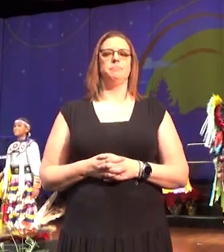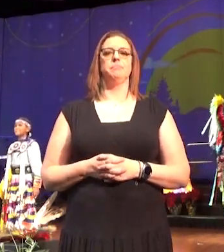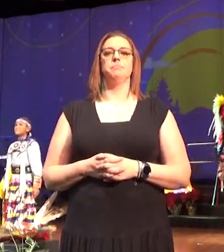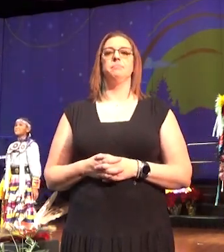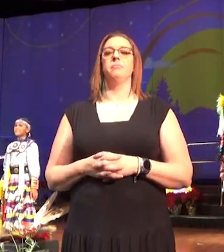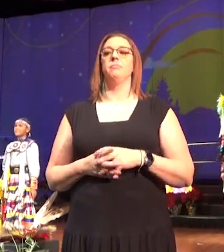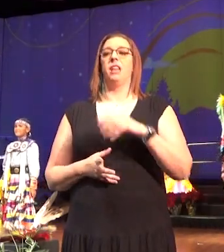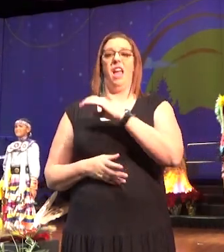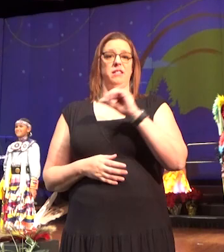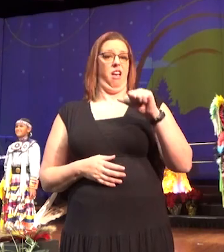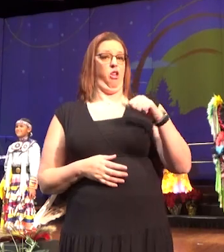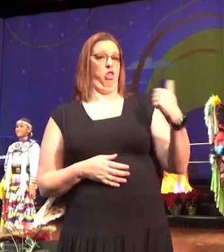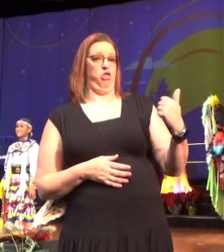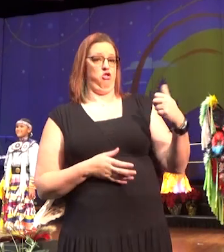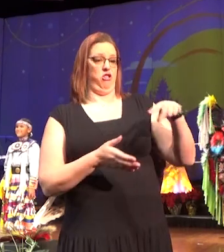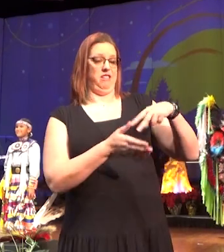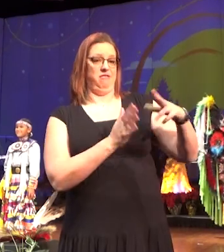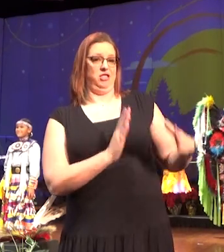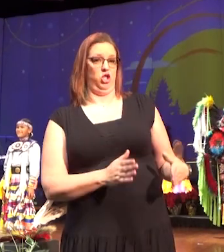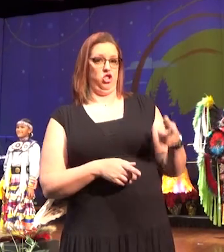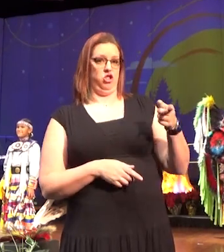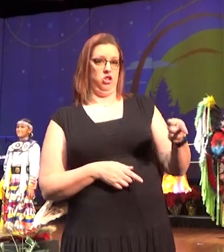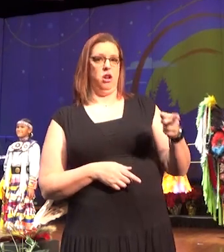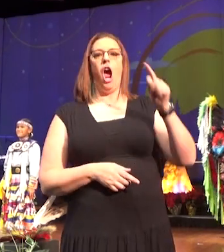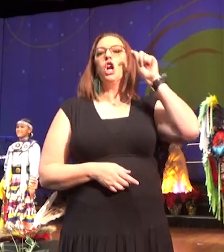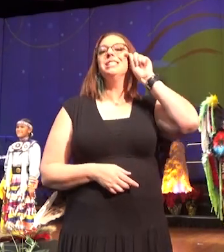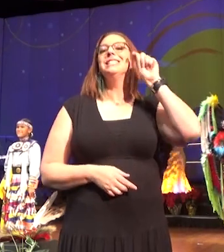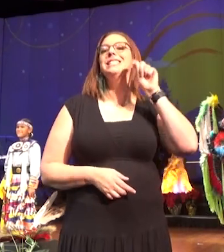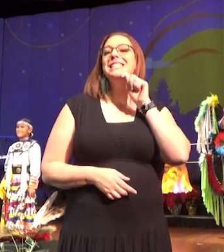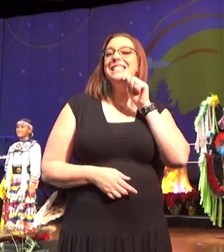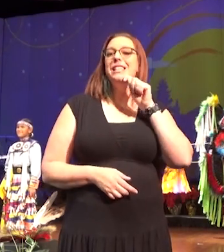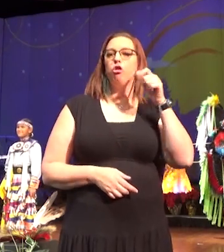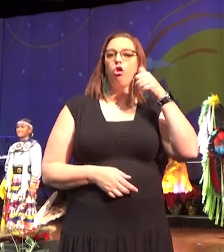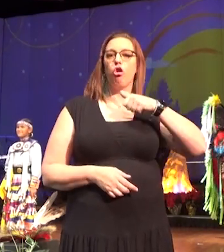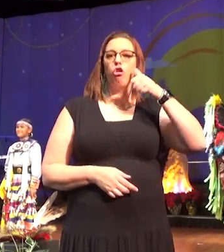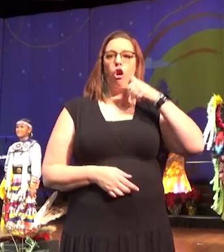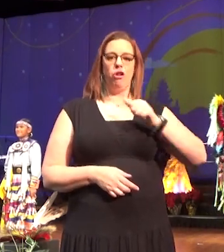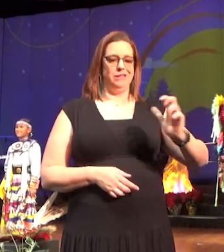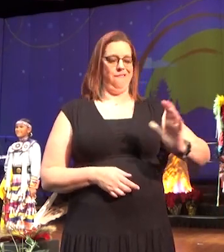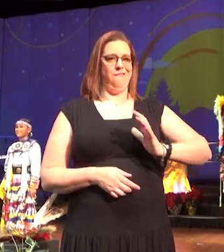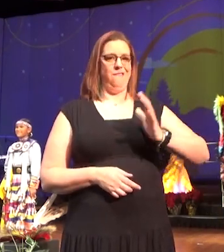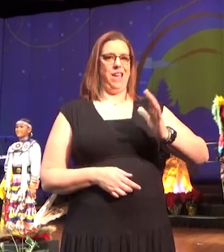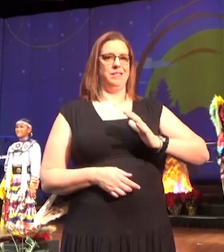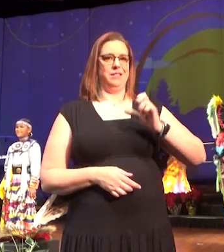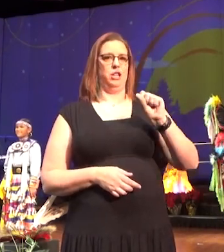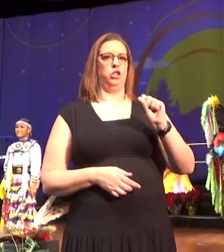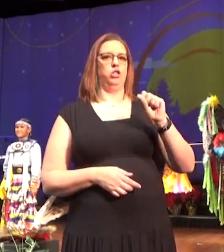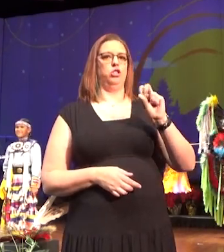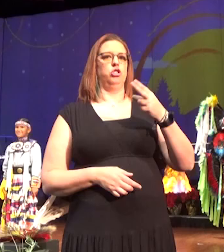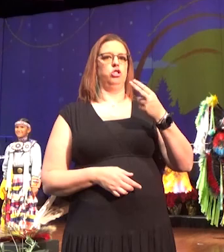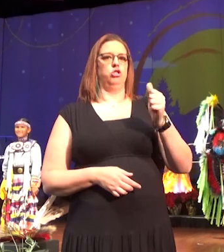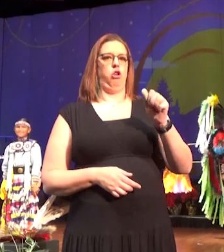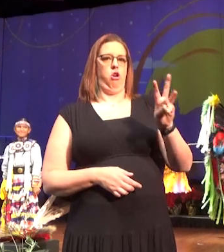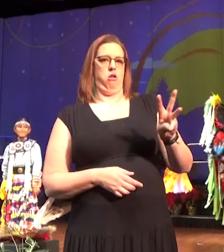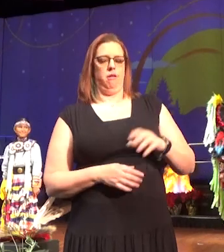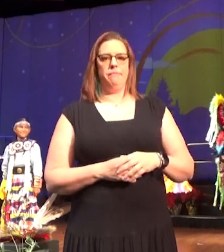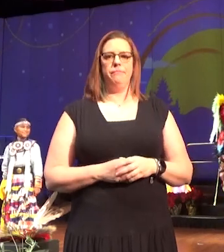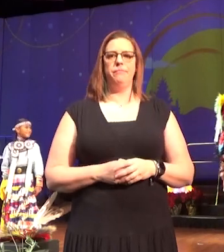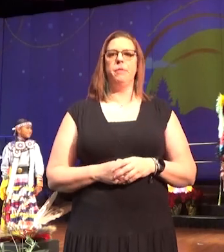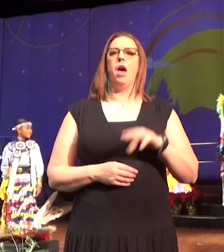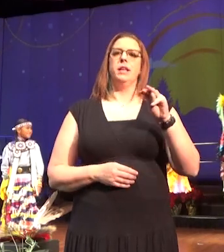And our next style of dancer is our teen girl's fancy shawl. Her name is Morgan Anzuris. Come on out here,